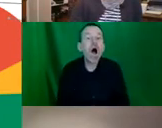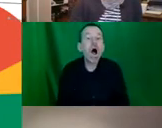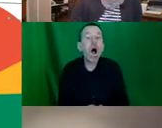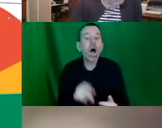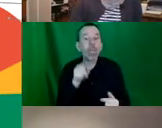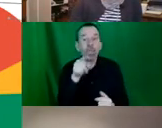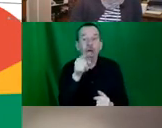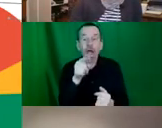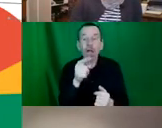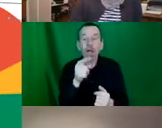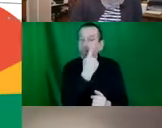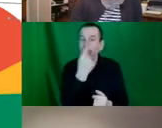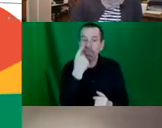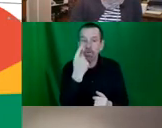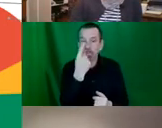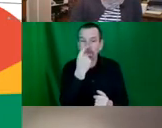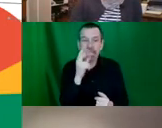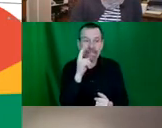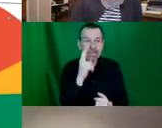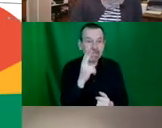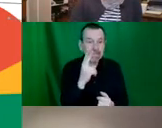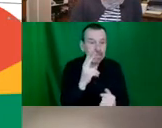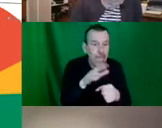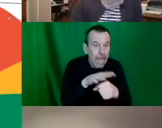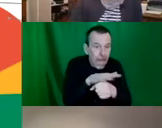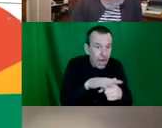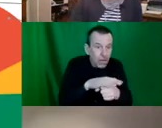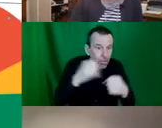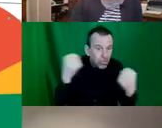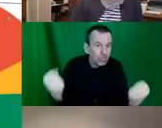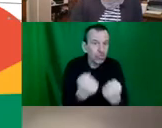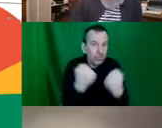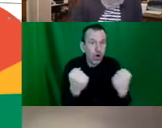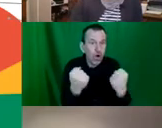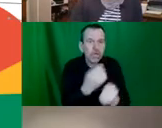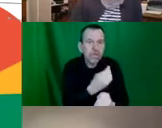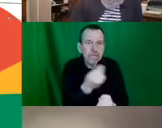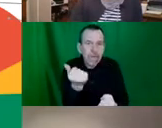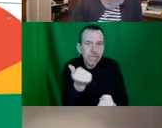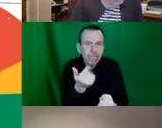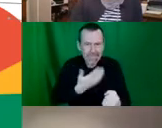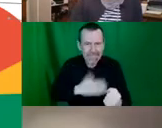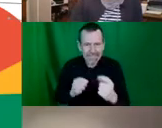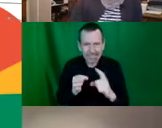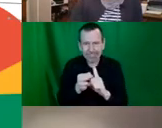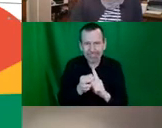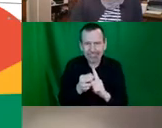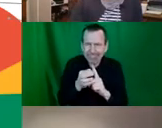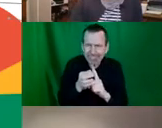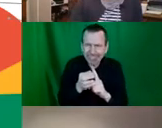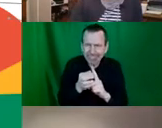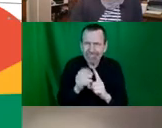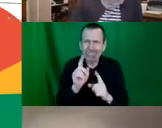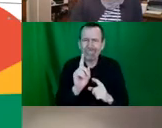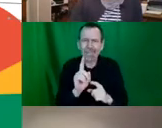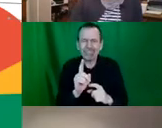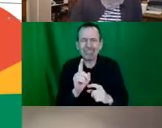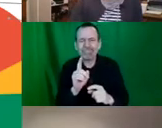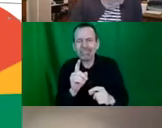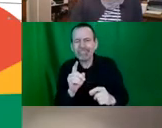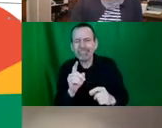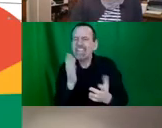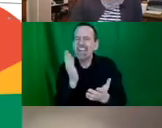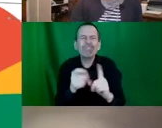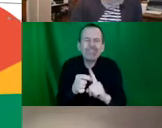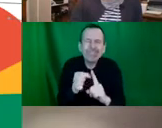each quarter. I could see the areas which were strong and which were lacking. Perhaps lacking is the wrong word, but it showed that some areas were more